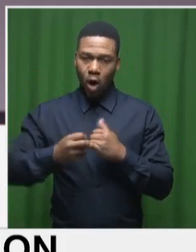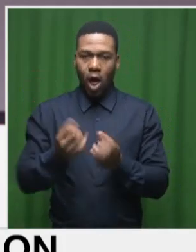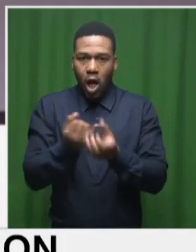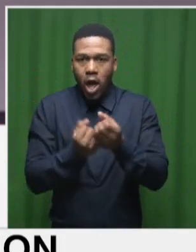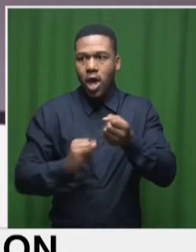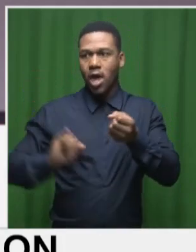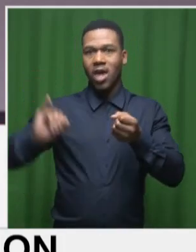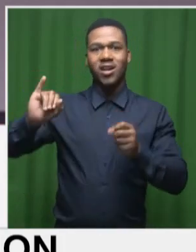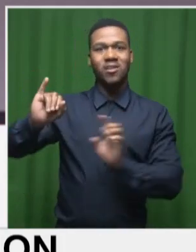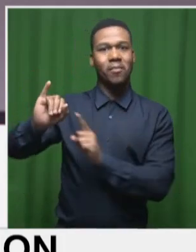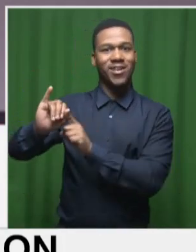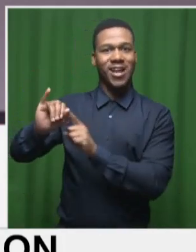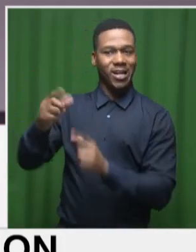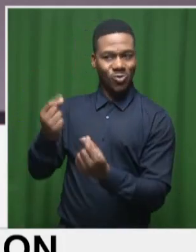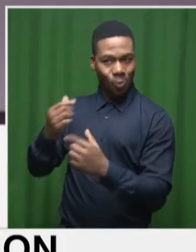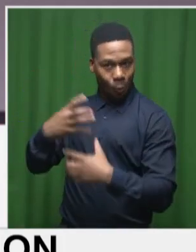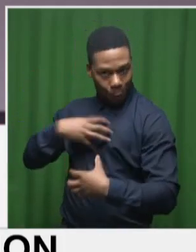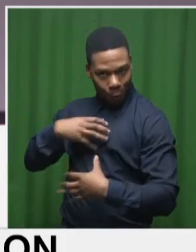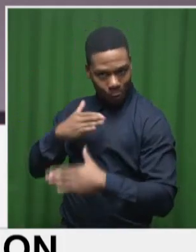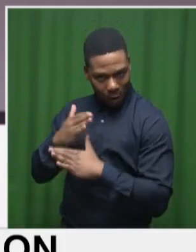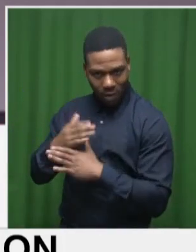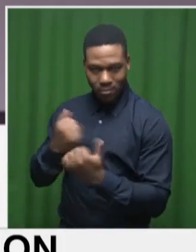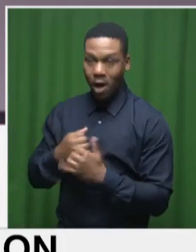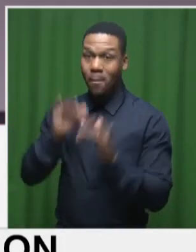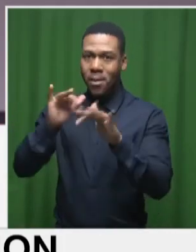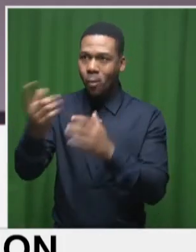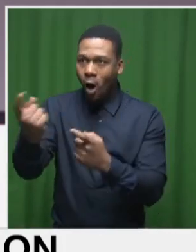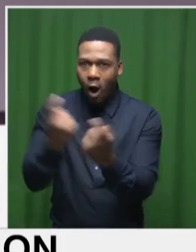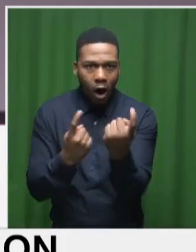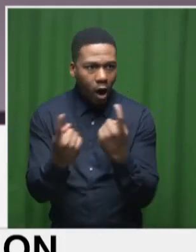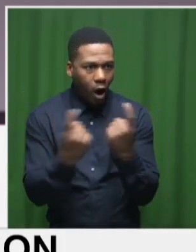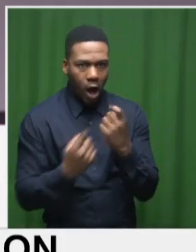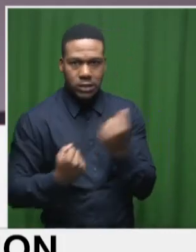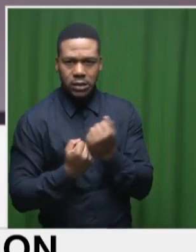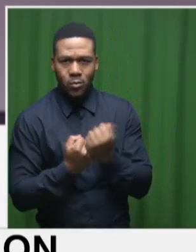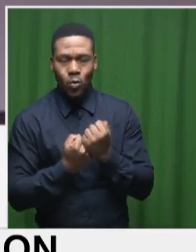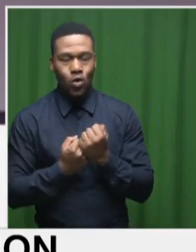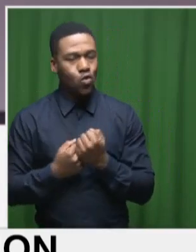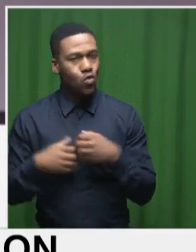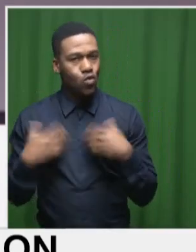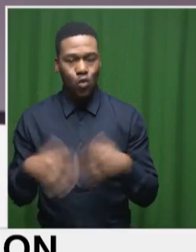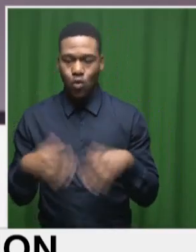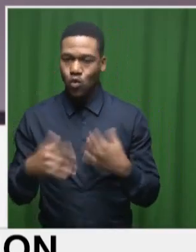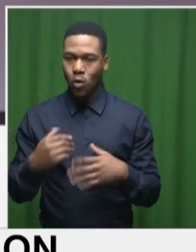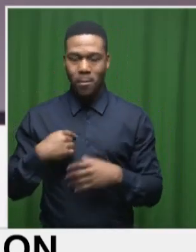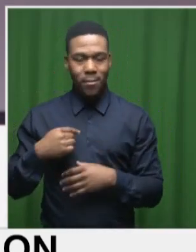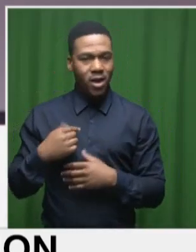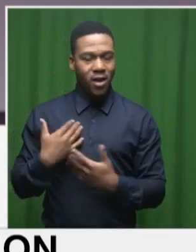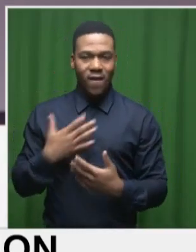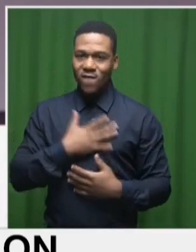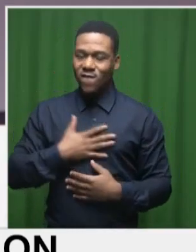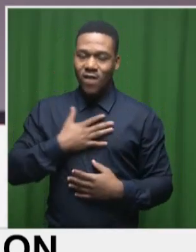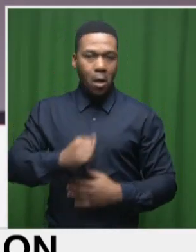and doing it, and people coming to support, was a very big pat on my back on,